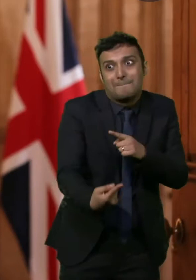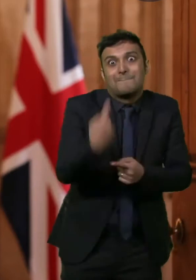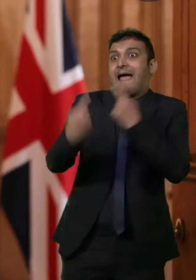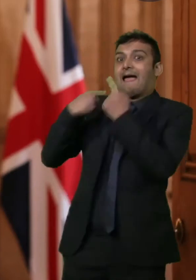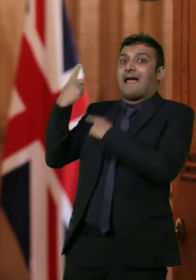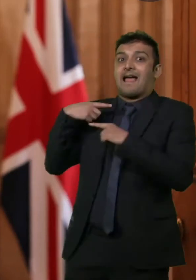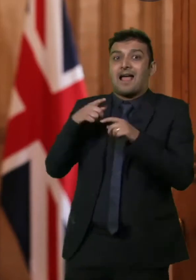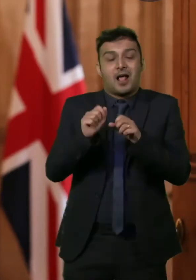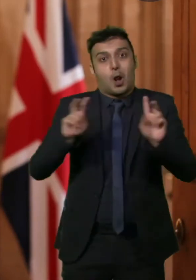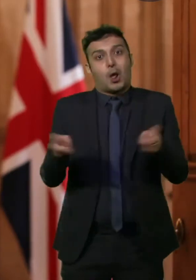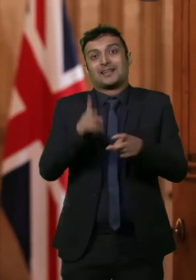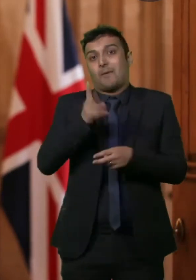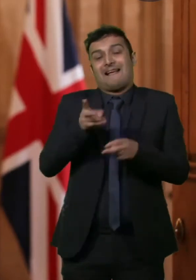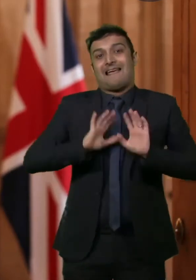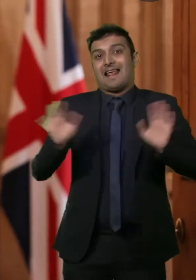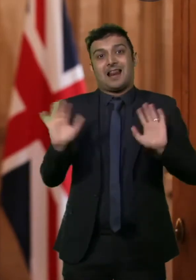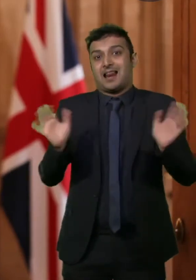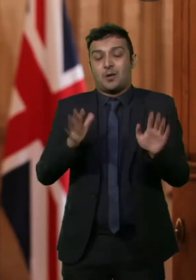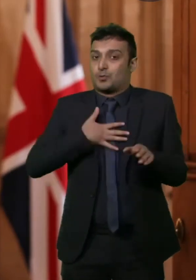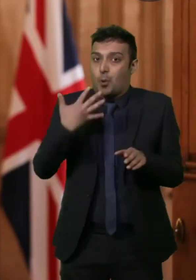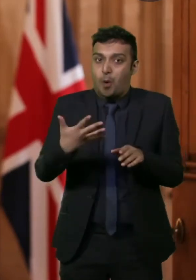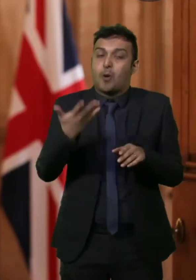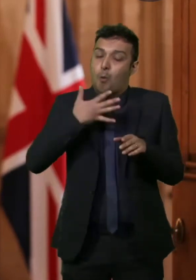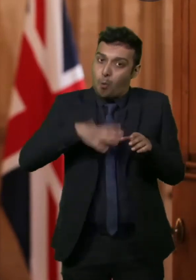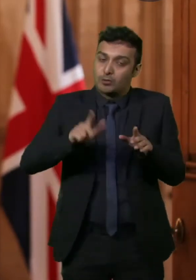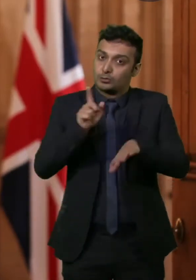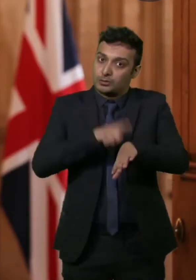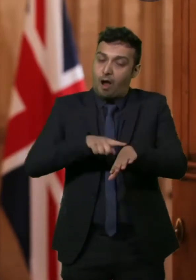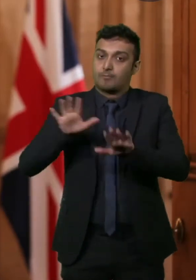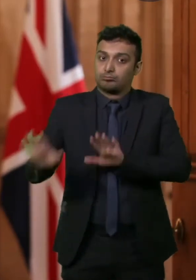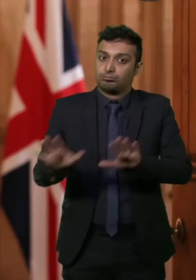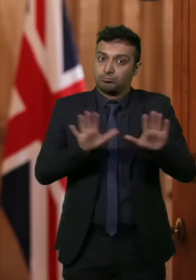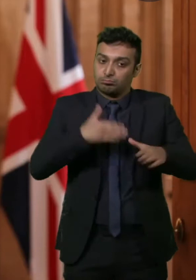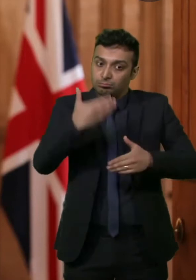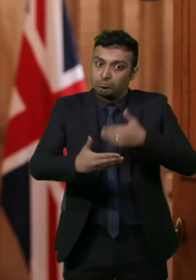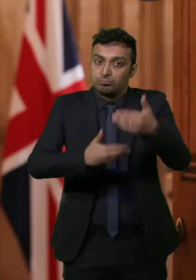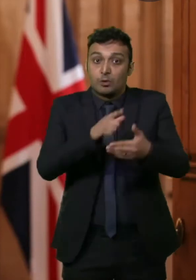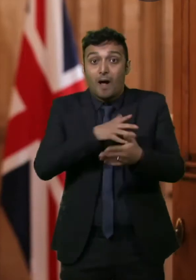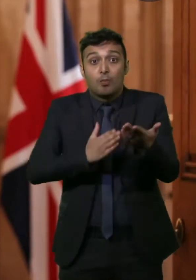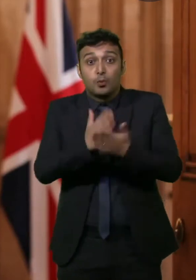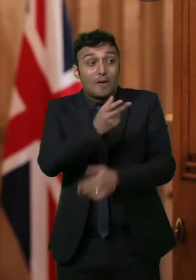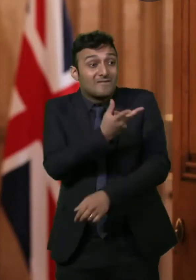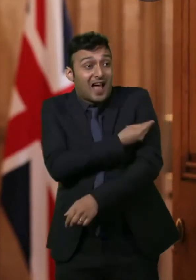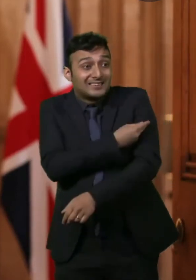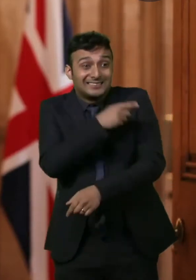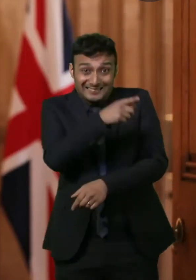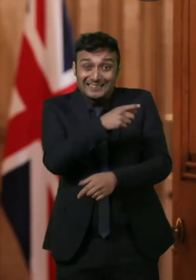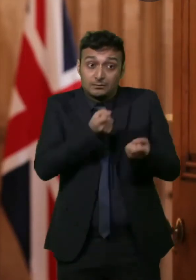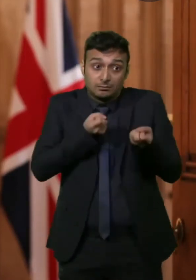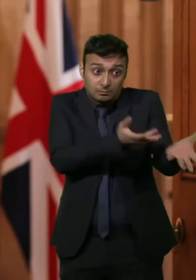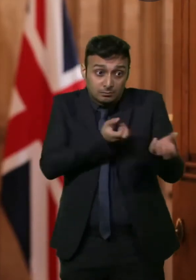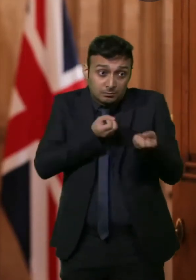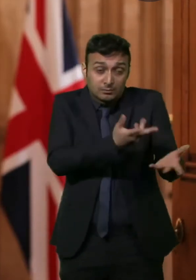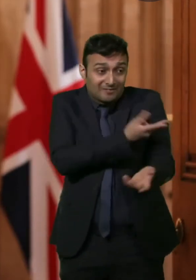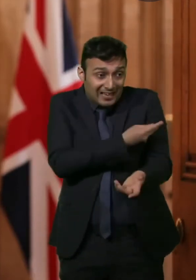that you rightly describe. But I think people would really rather trade some urgency and